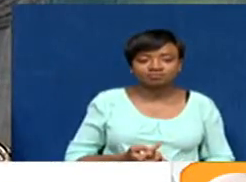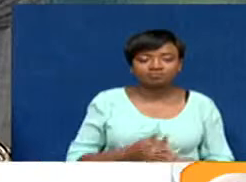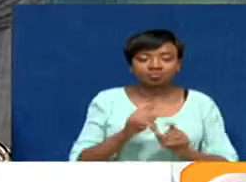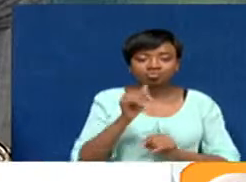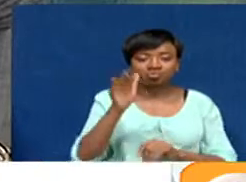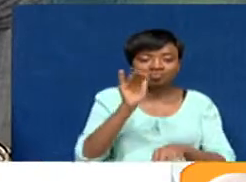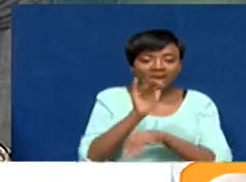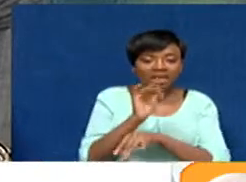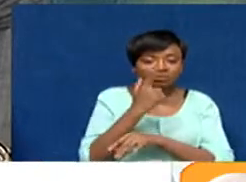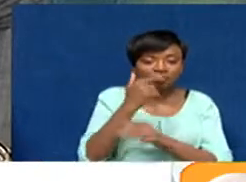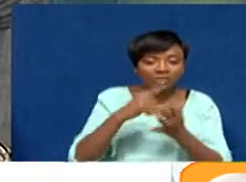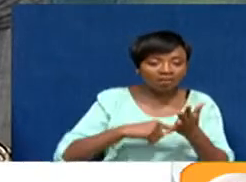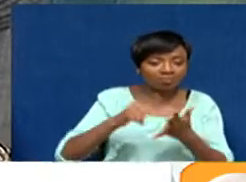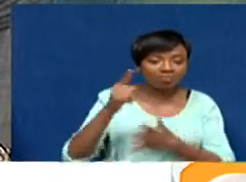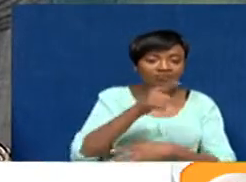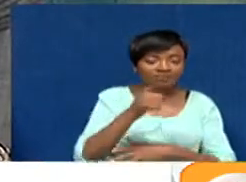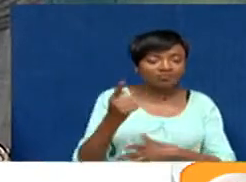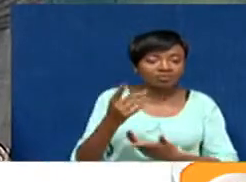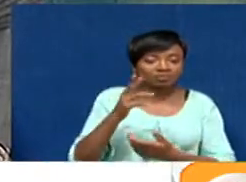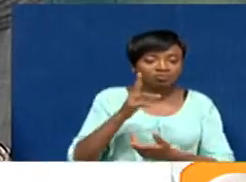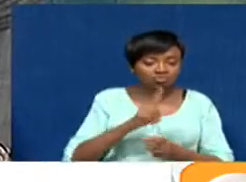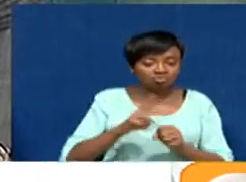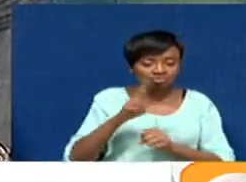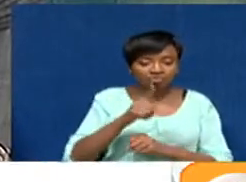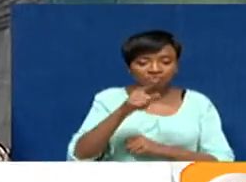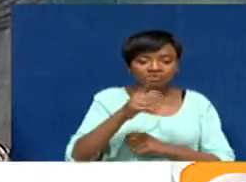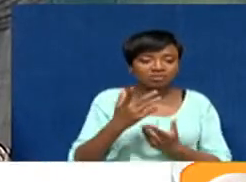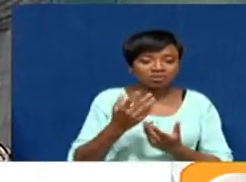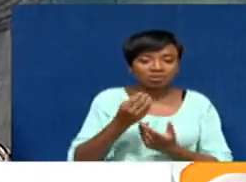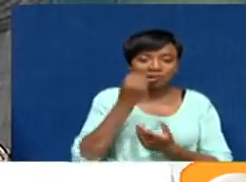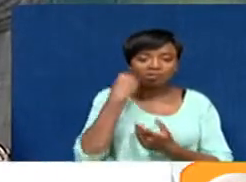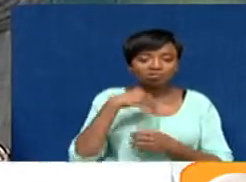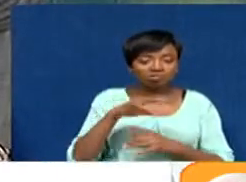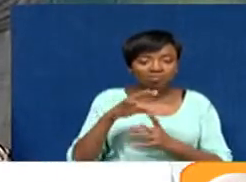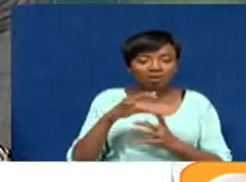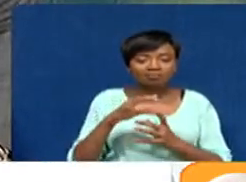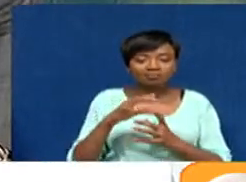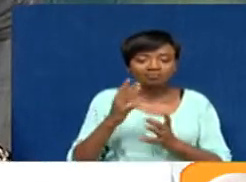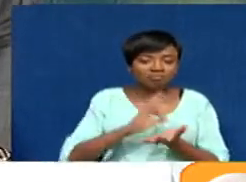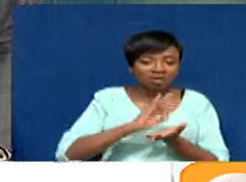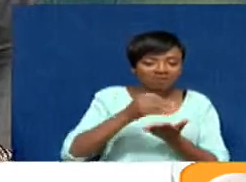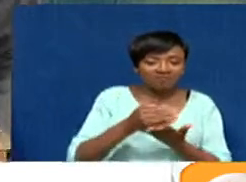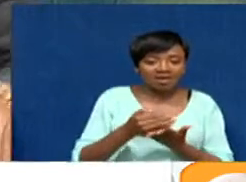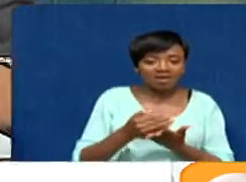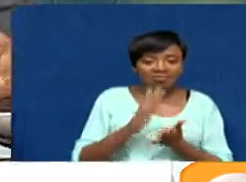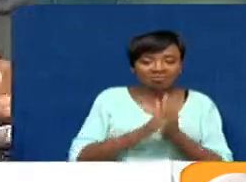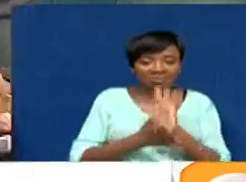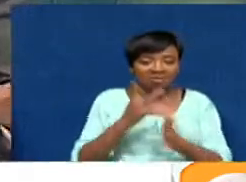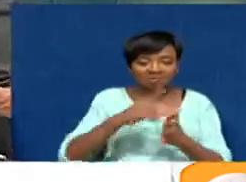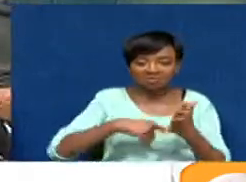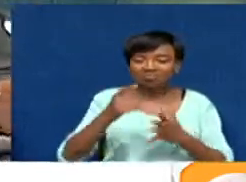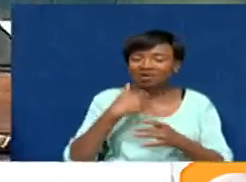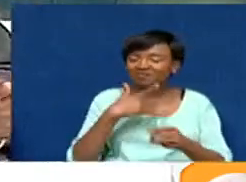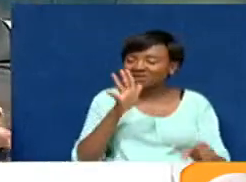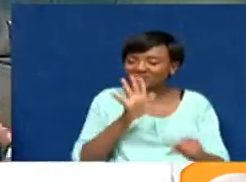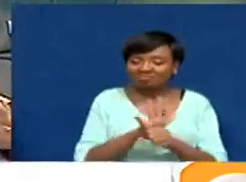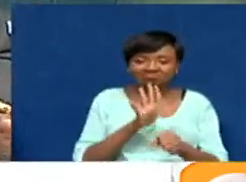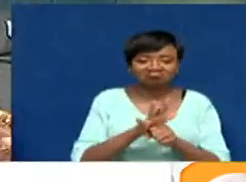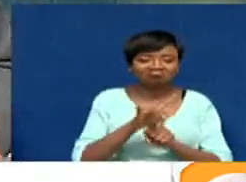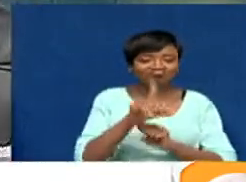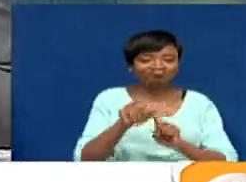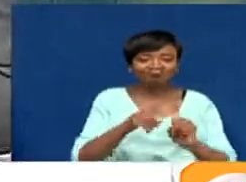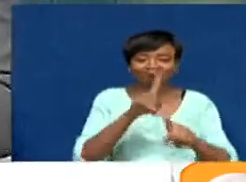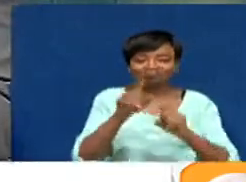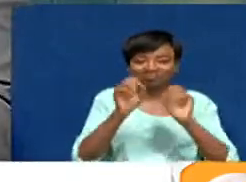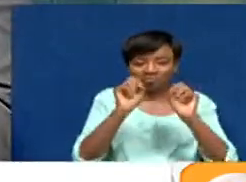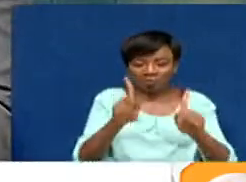petroleum fund, that's a consumer protection fund, without parliamentary approval. Who are the private entities who got funds from the fund? I mean, there's so many questions, PS. So I'll